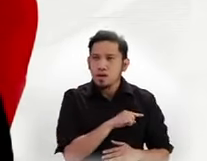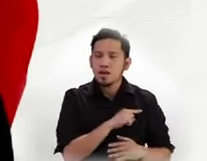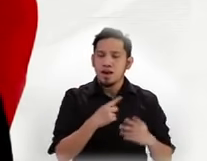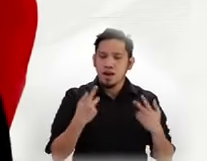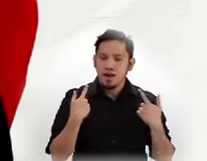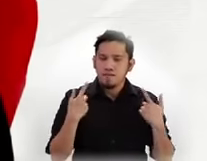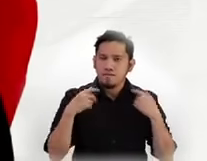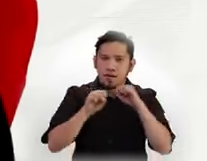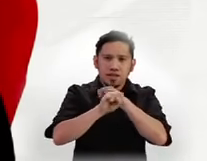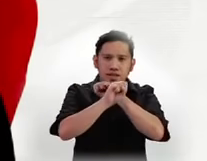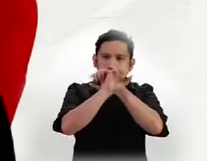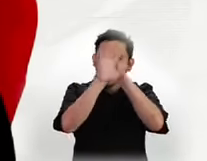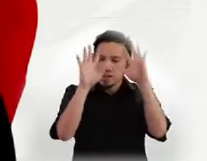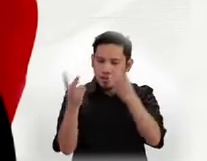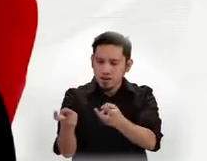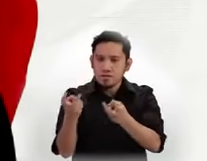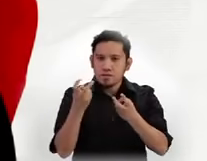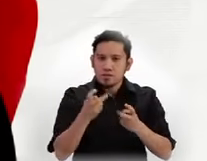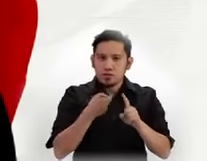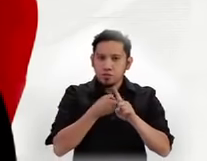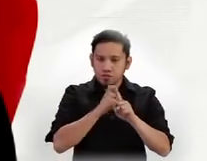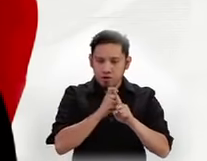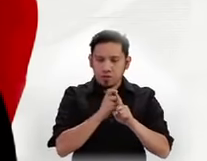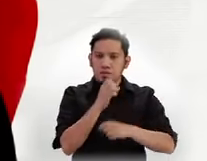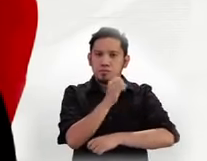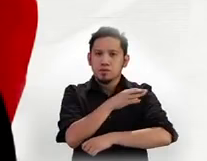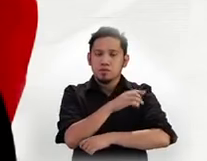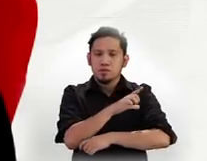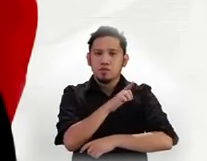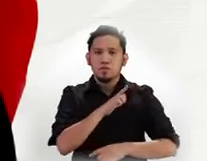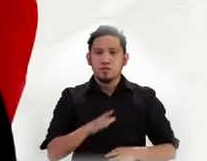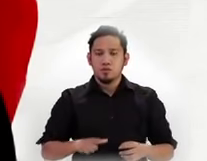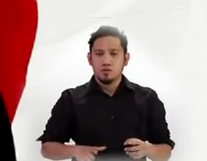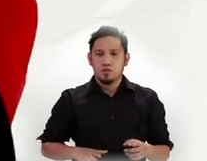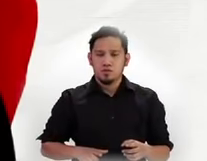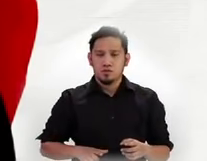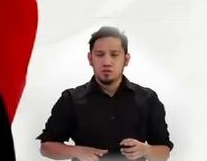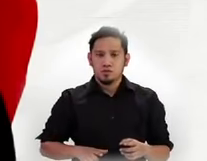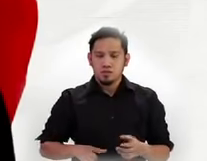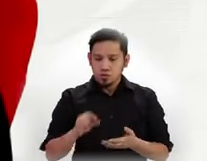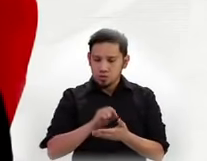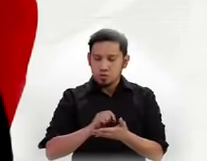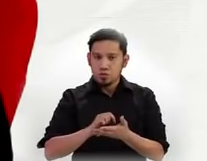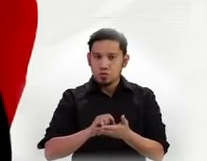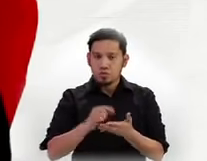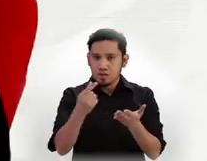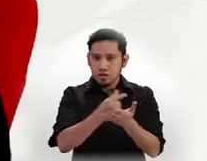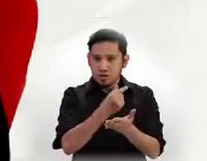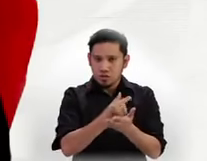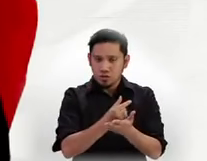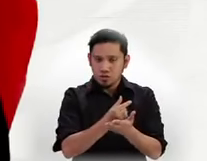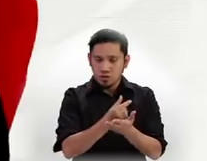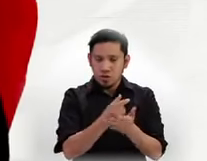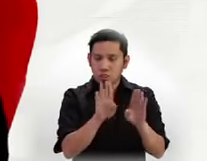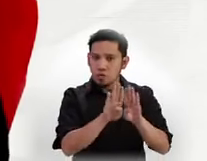have a clear reference to the baptism of the Lord as recorded in the Gospels. These